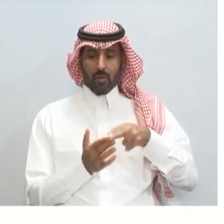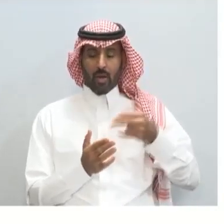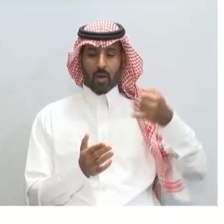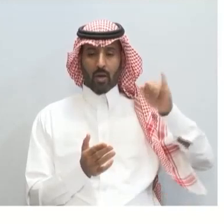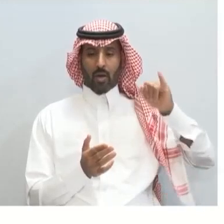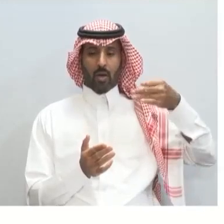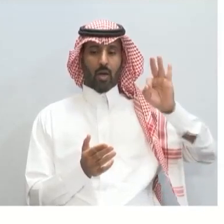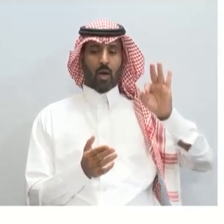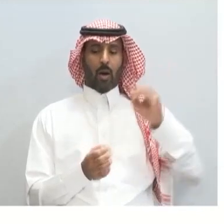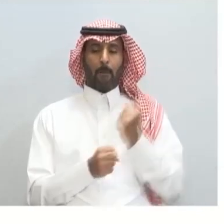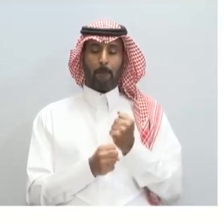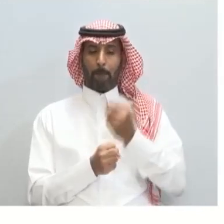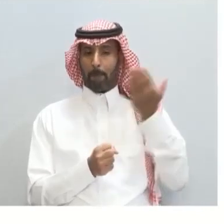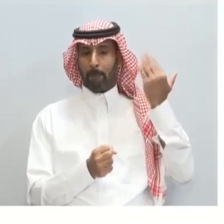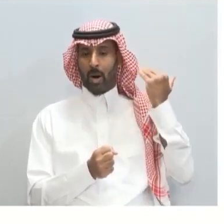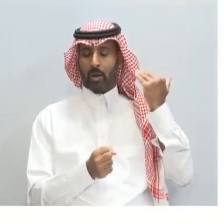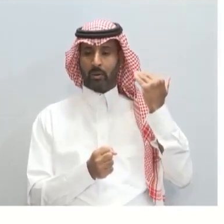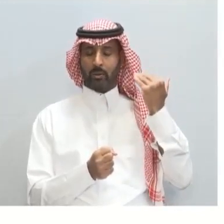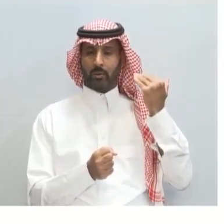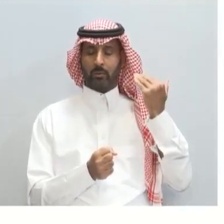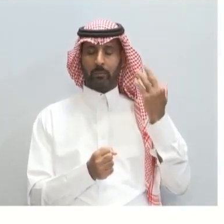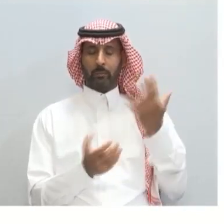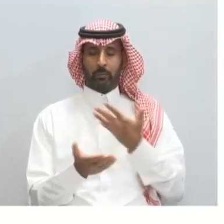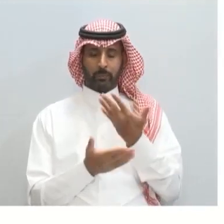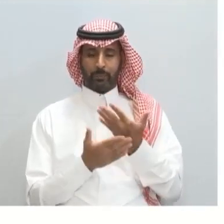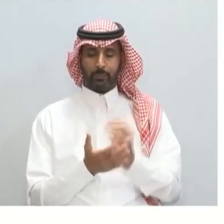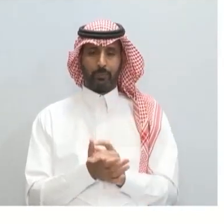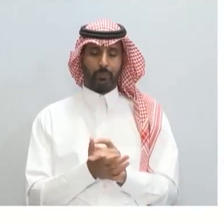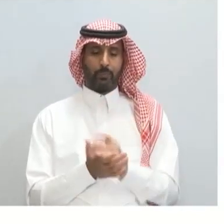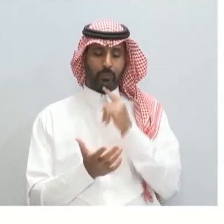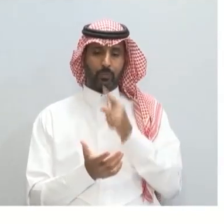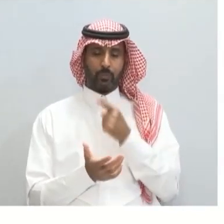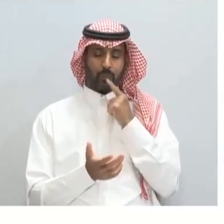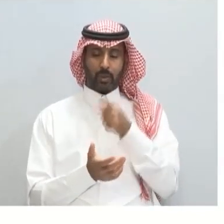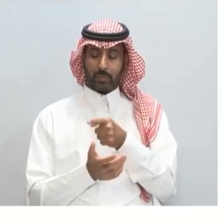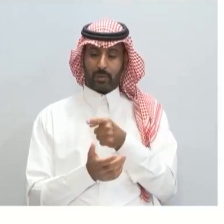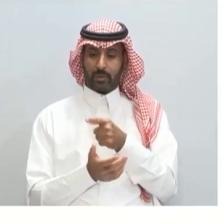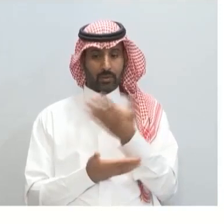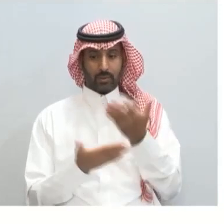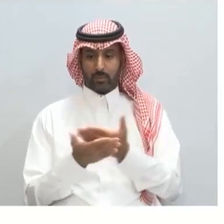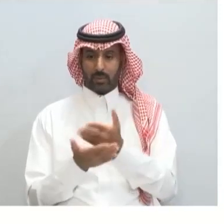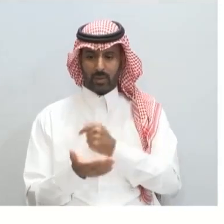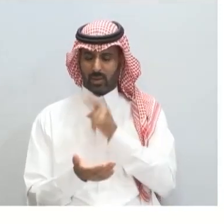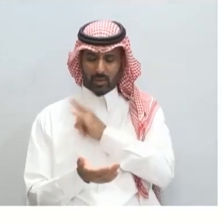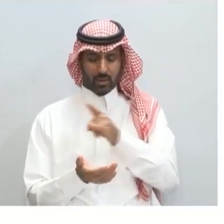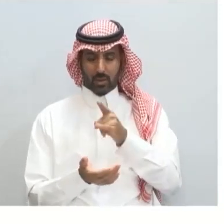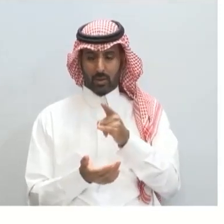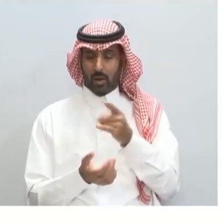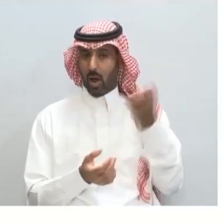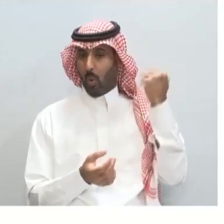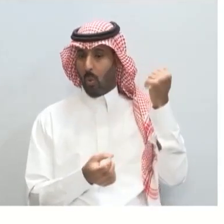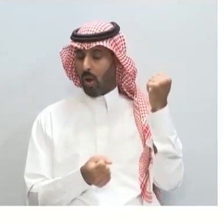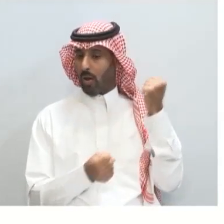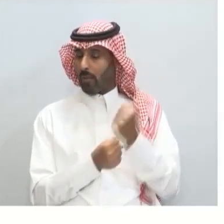hypothetical conditionals we use the past hypothetical conditionals to talk about things that did not happen in the